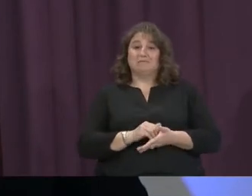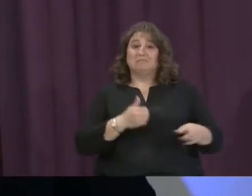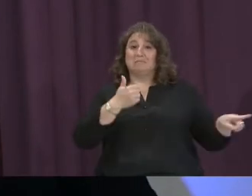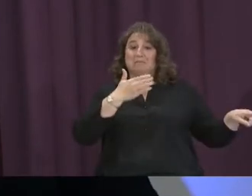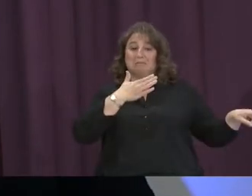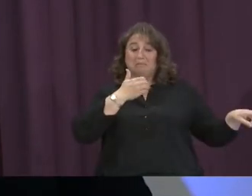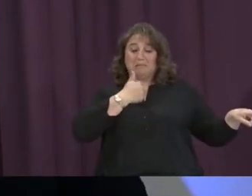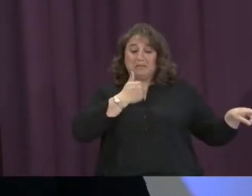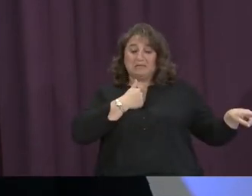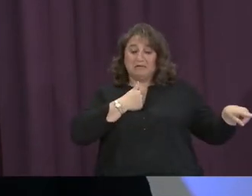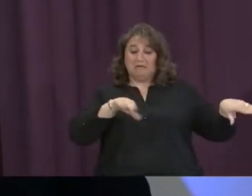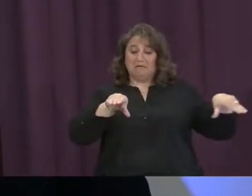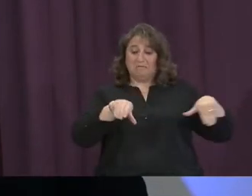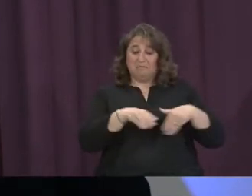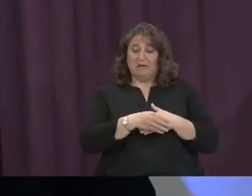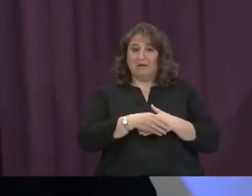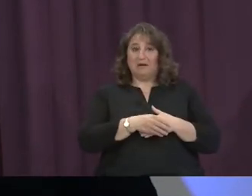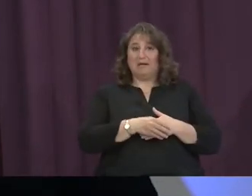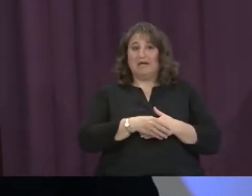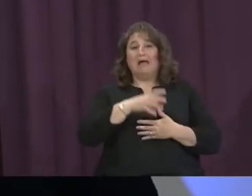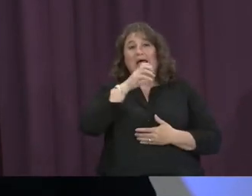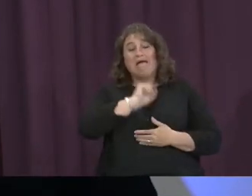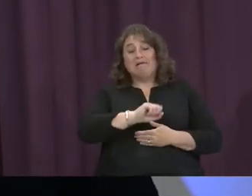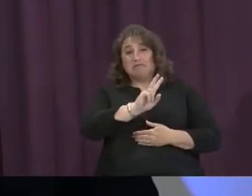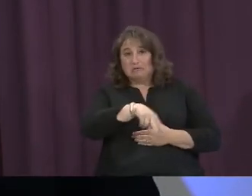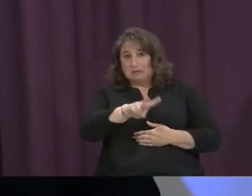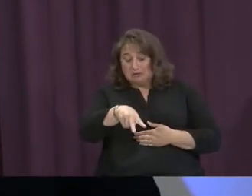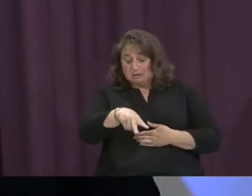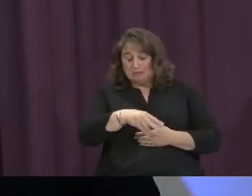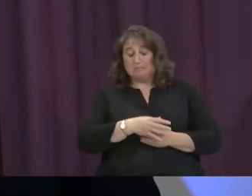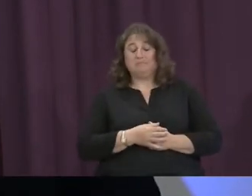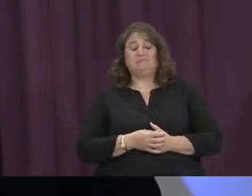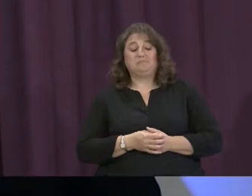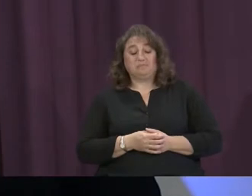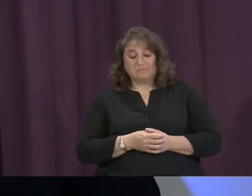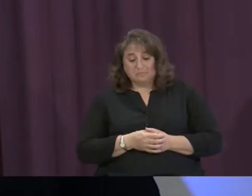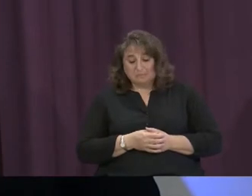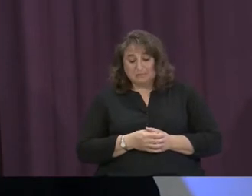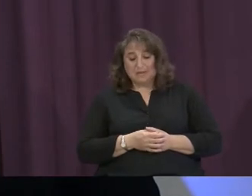fairly young. I was almost 22. Mm-hmm.